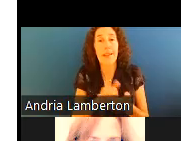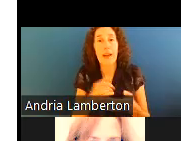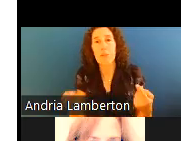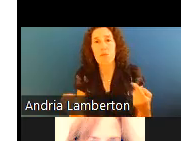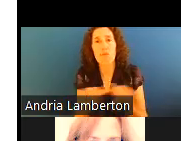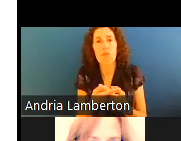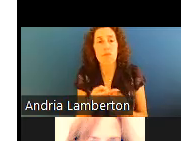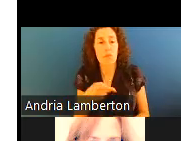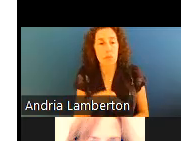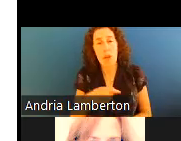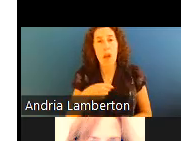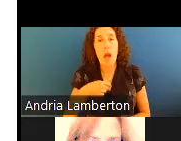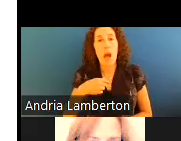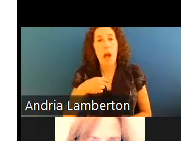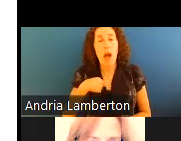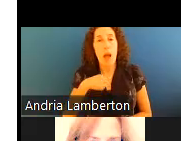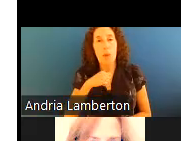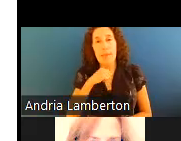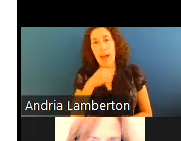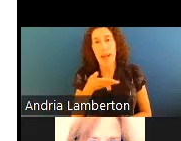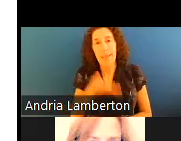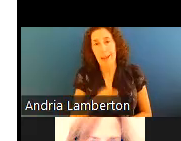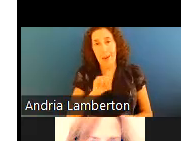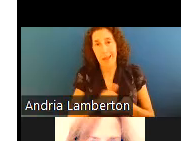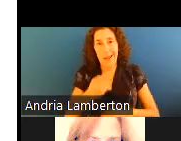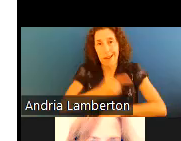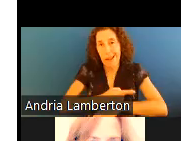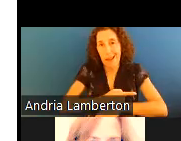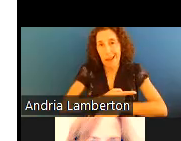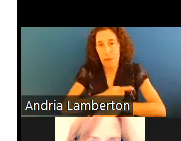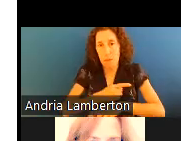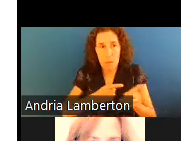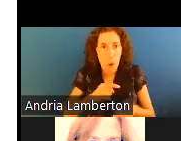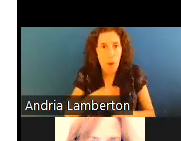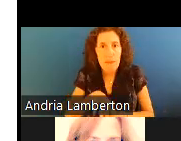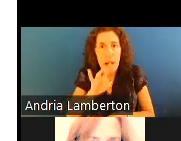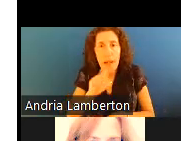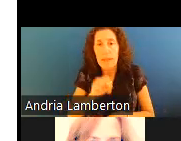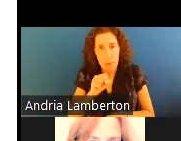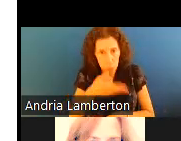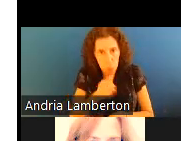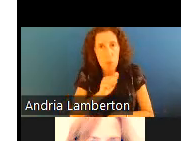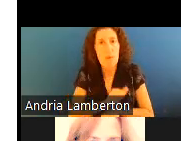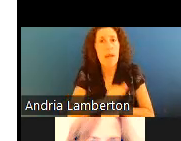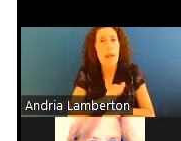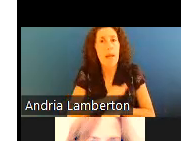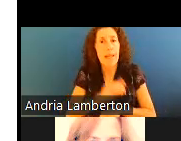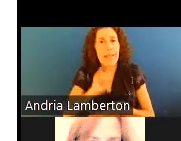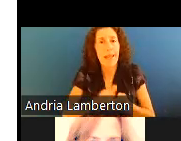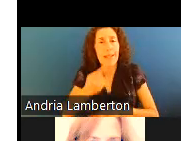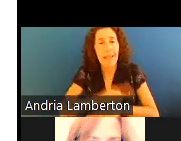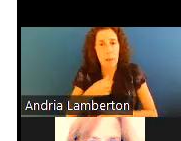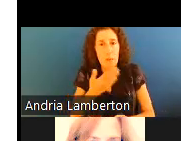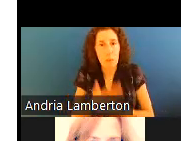that sort, then the state gets to put on that case. After that comes closing statements,